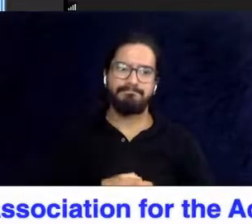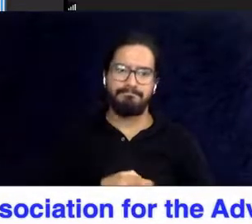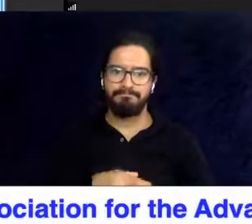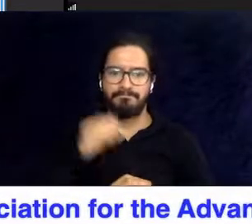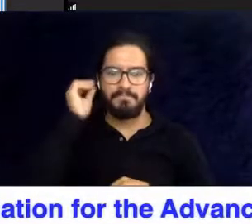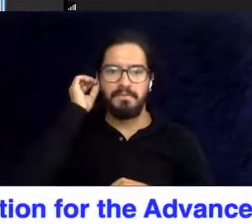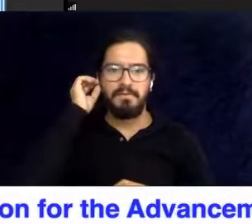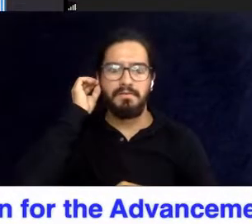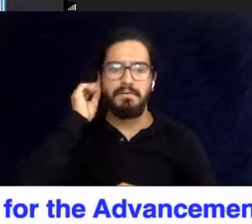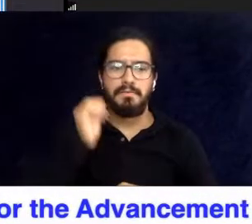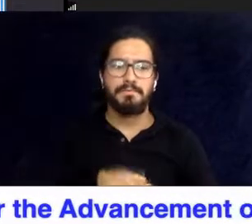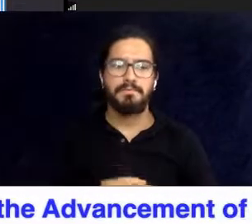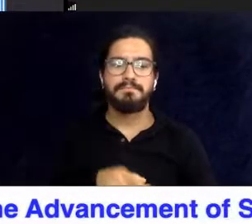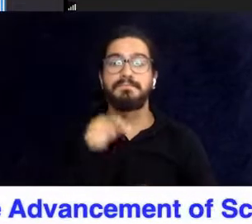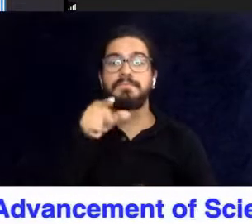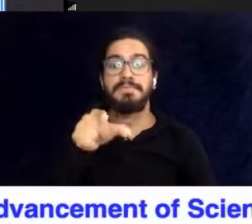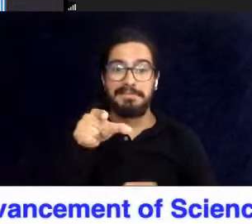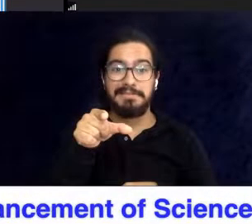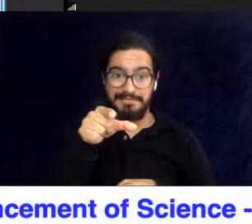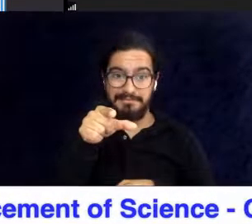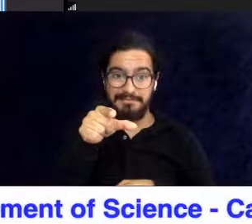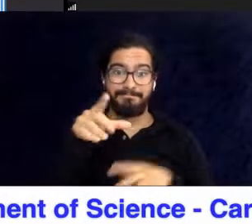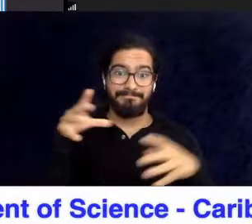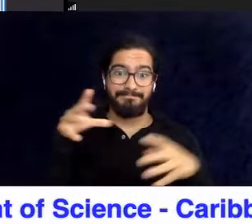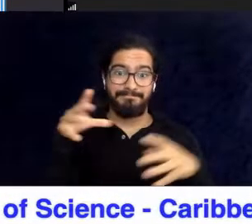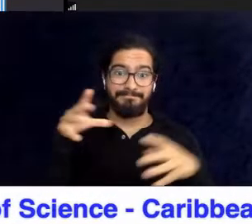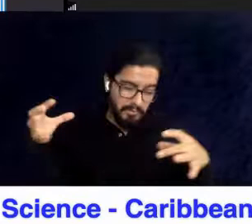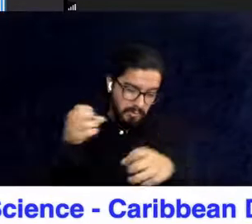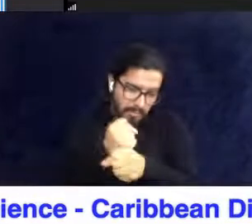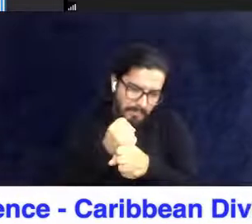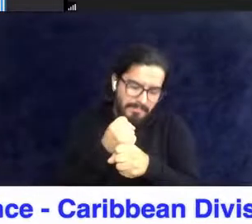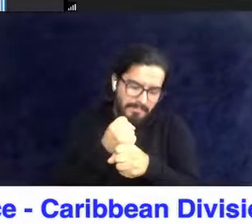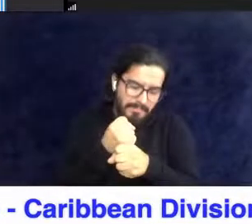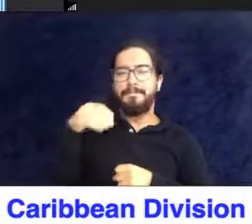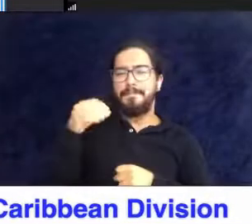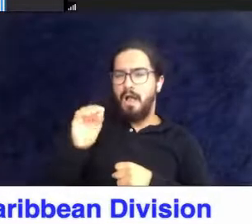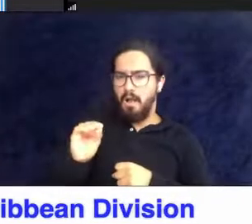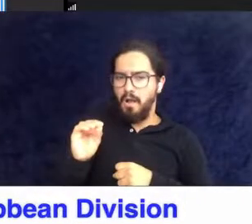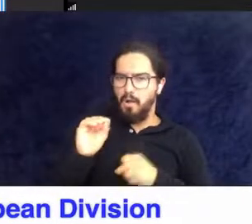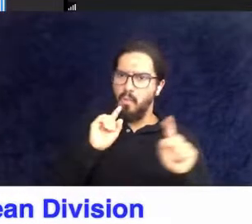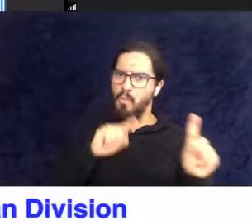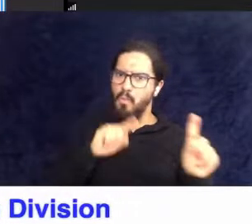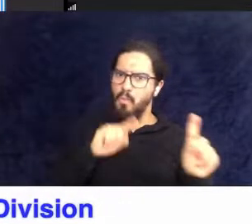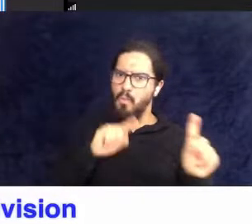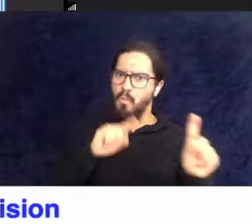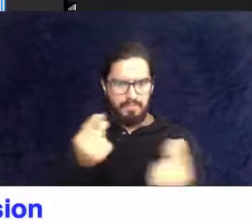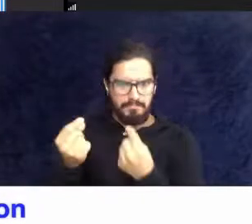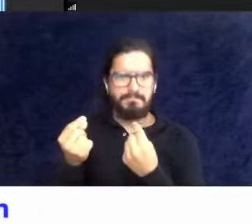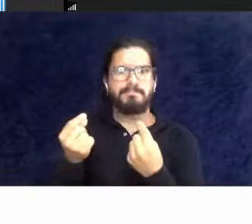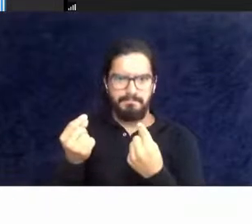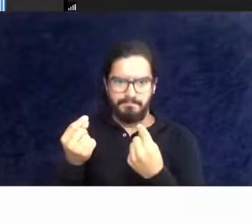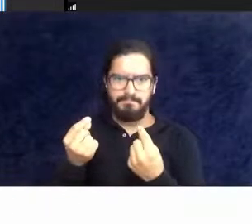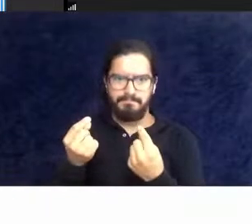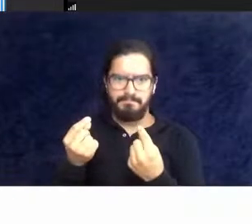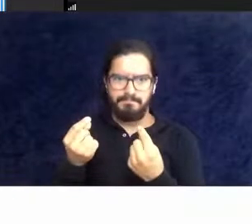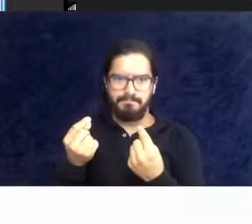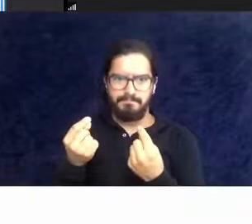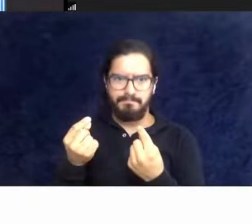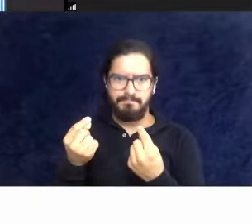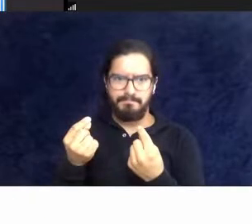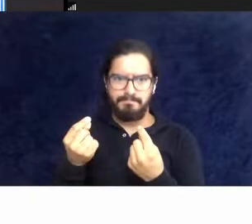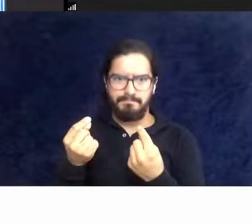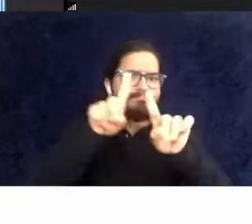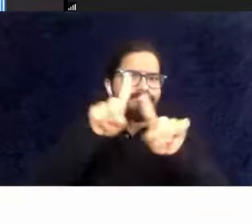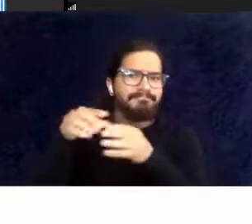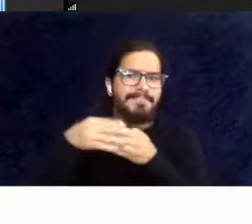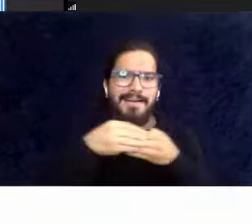This is a compilation of the PAHO response, looking at the 107 technical guidance